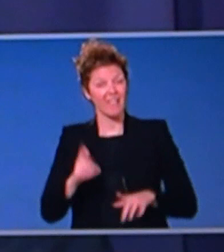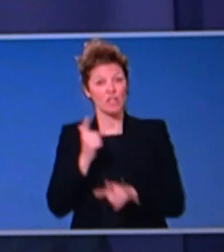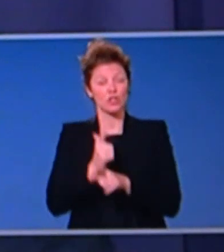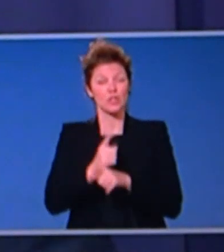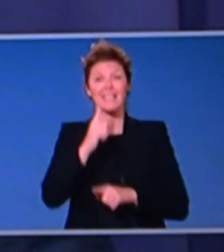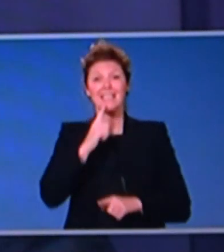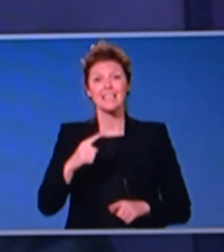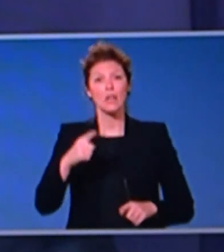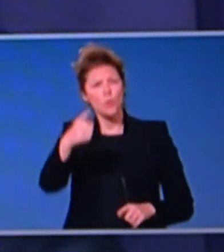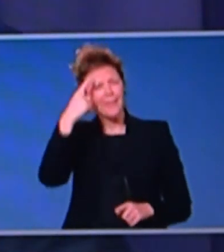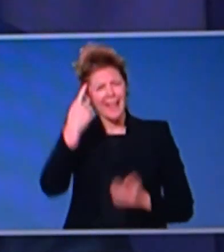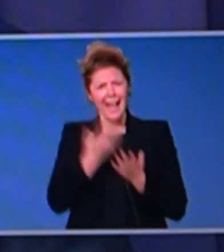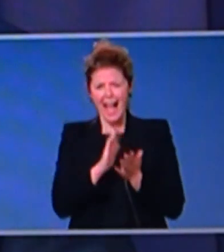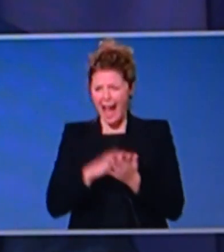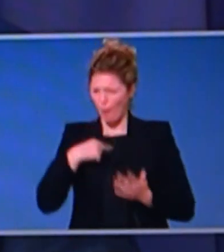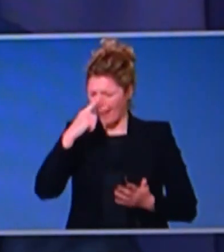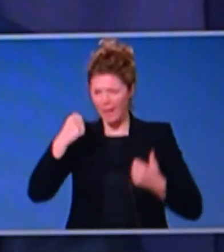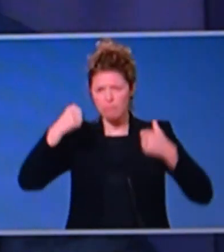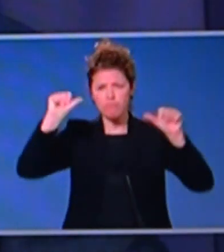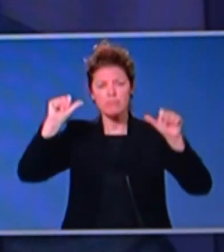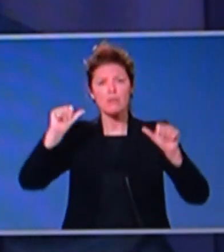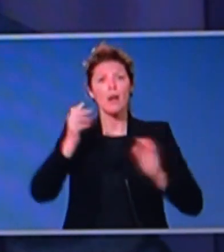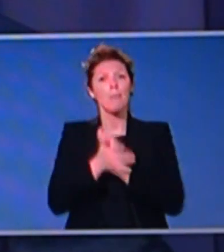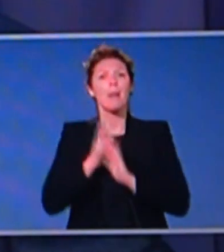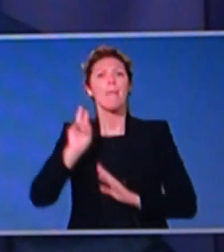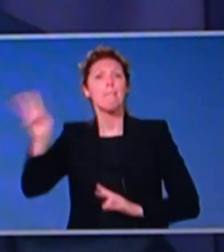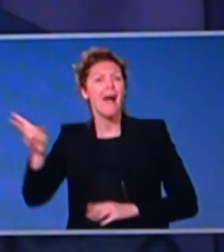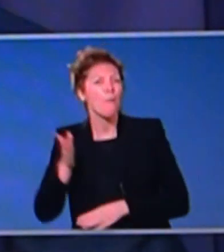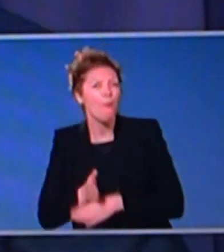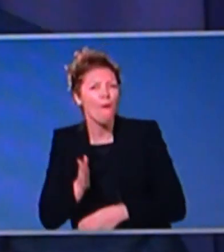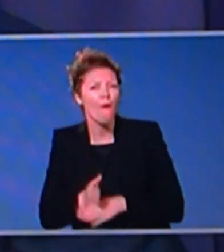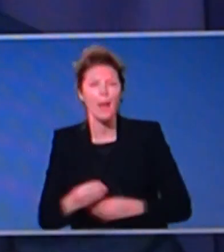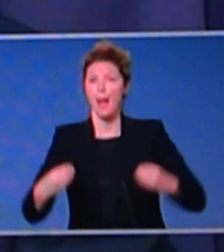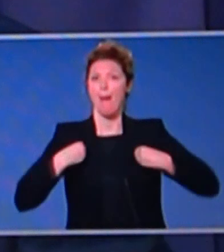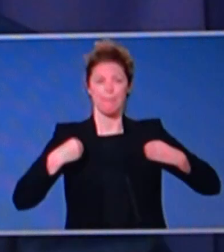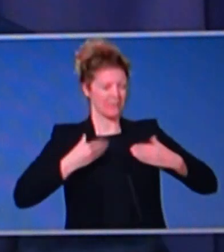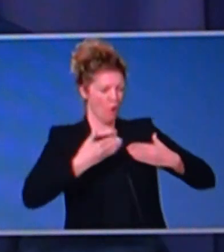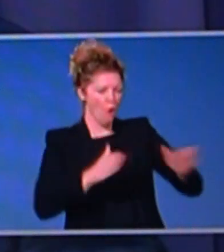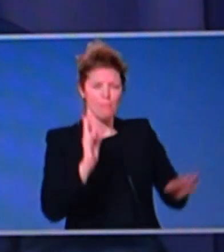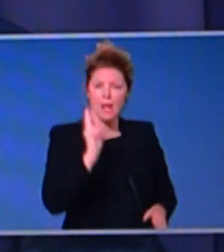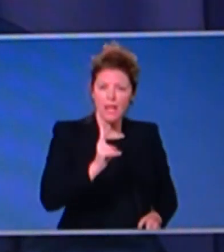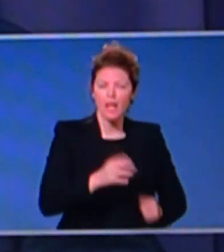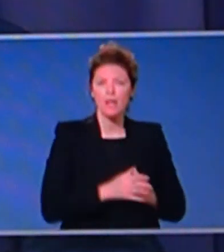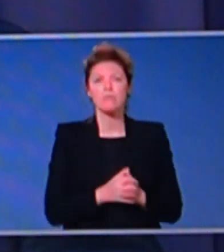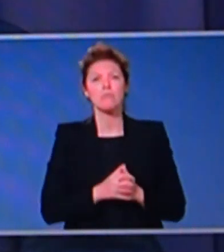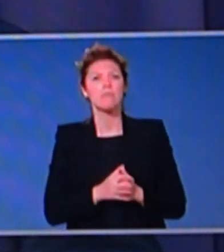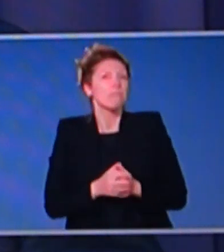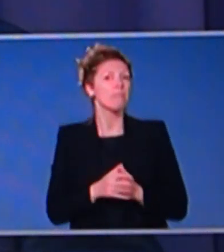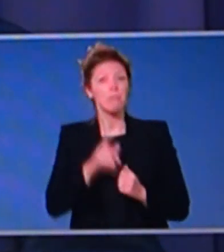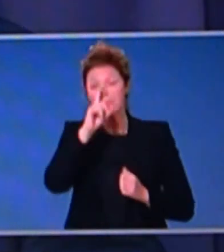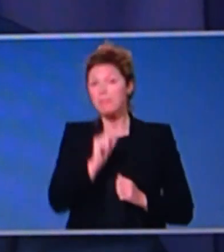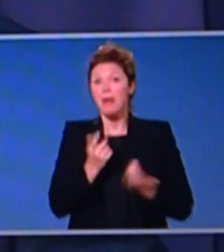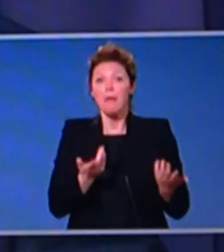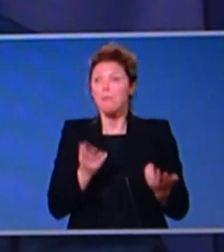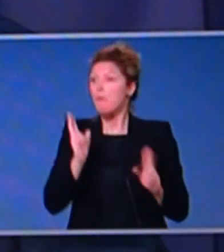success looks like that. It looks like people getting back into their jobs, businesses reopening, Australians being able to move back into